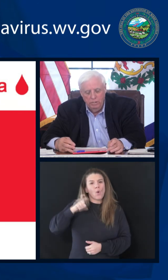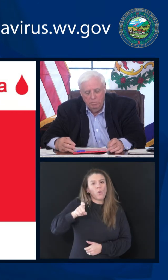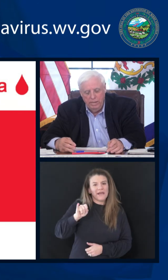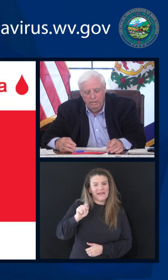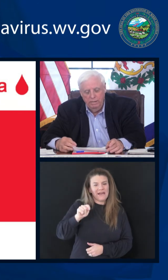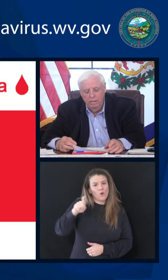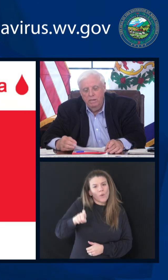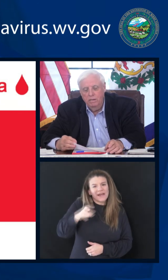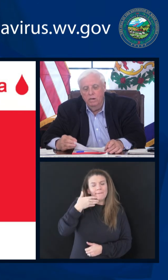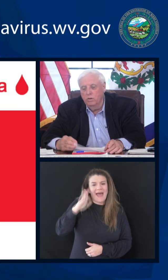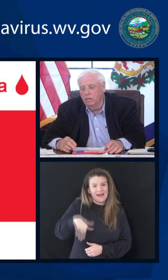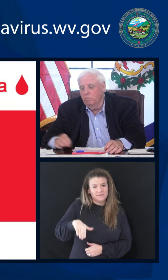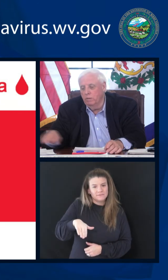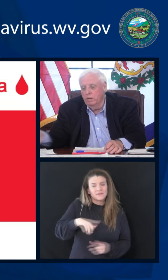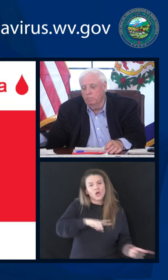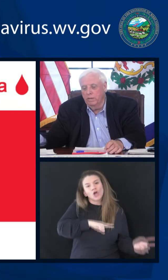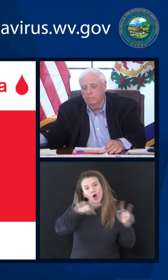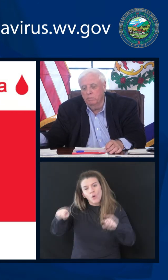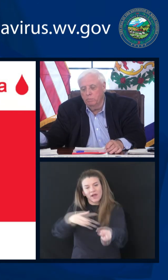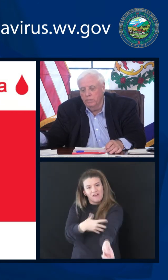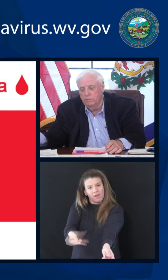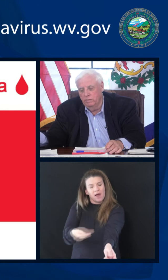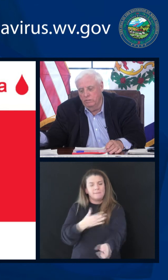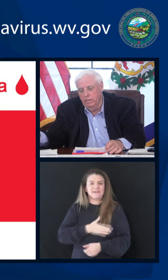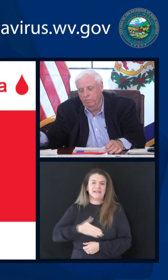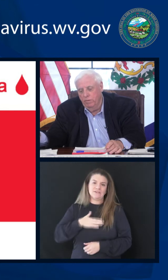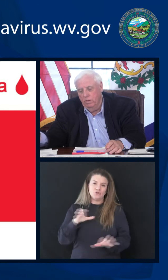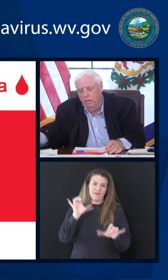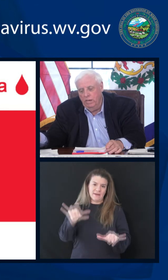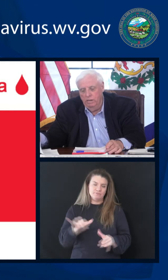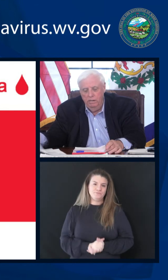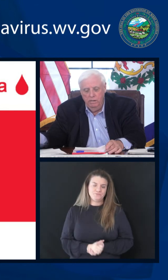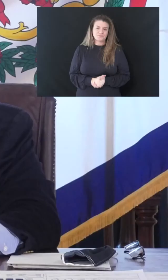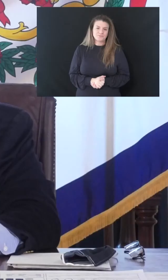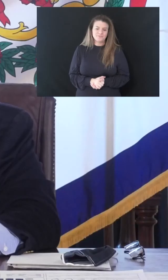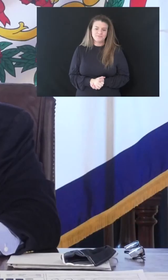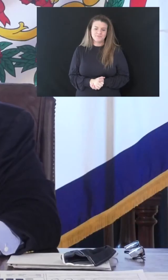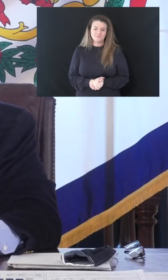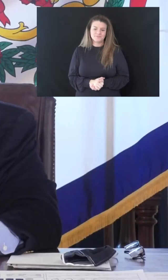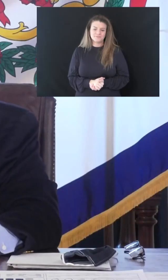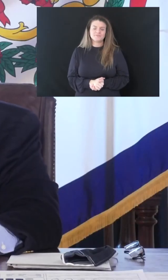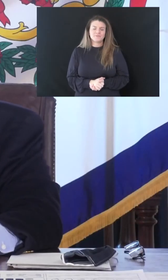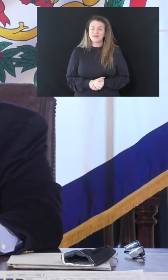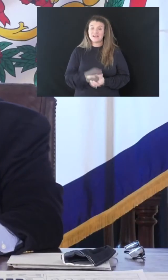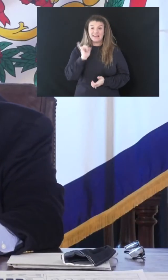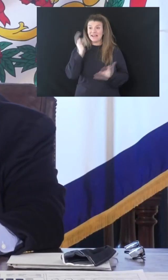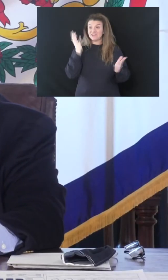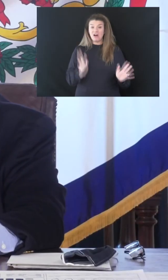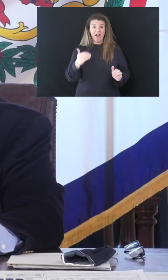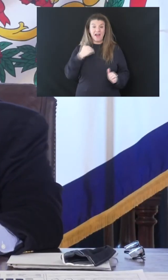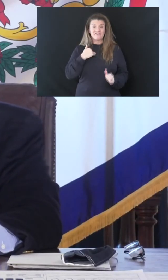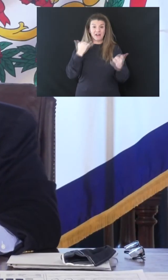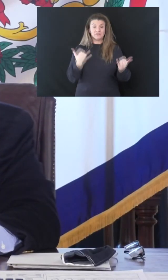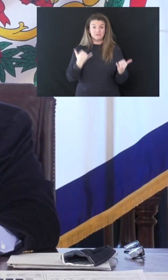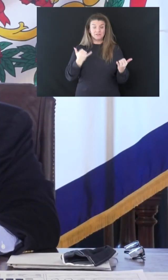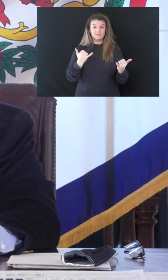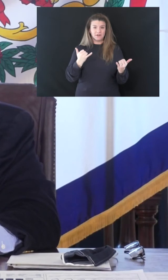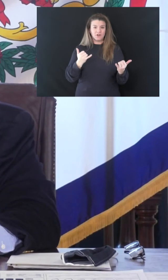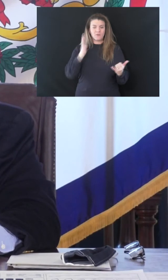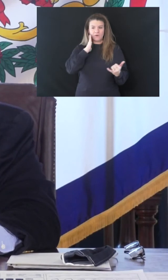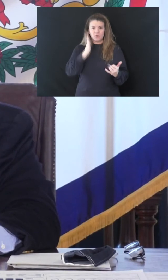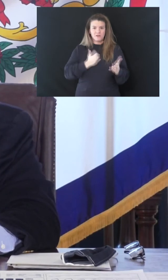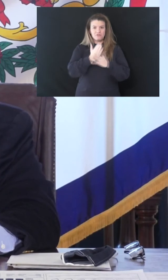really badly. Go give blood and plasma. Please do that. And so that's all I've got right now, and we'll get through